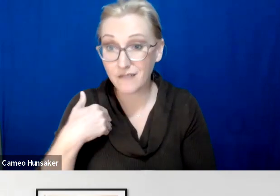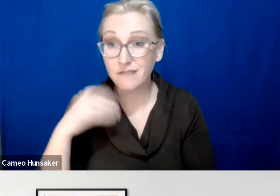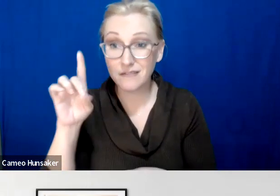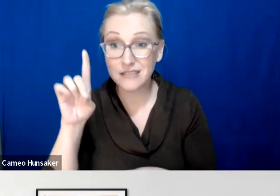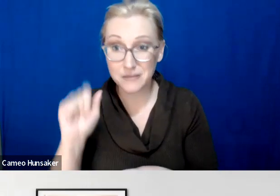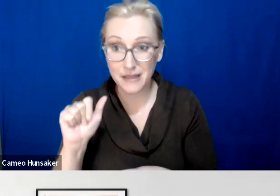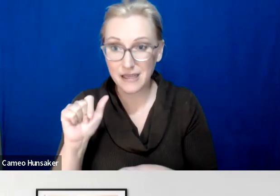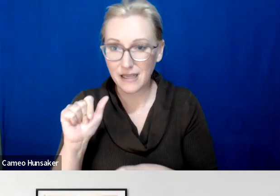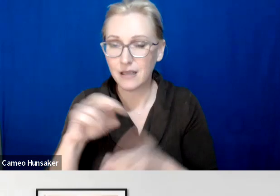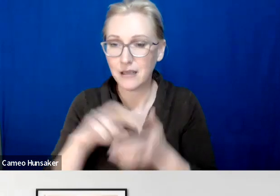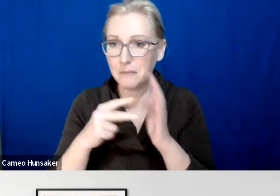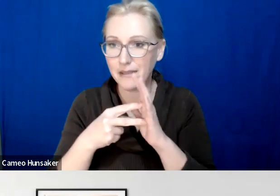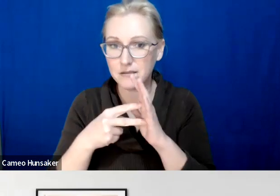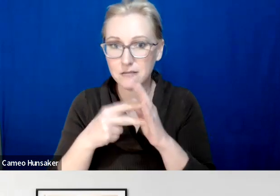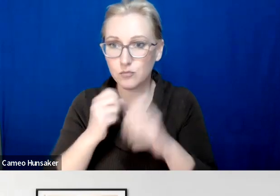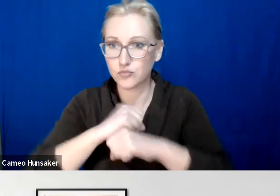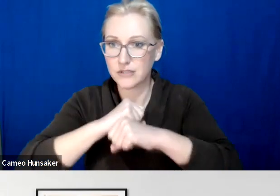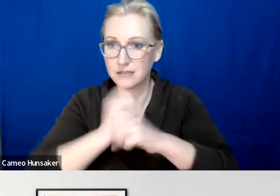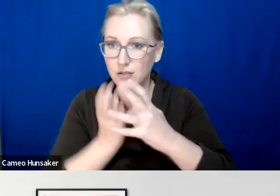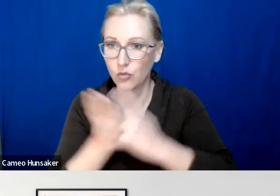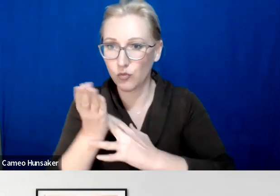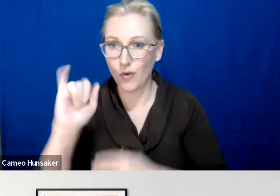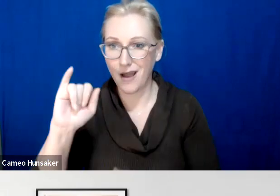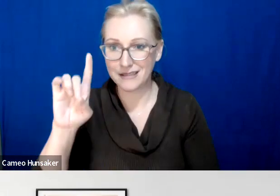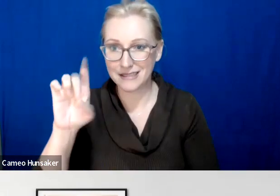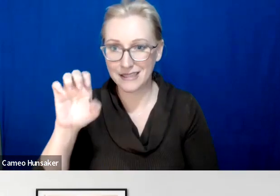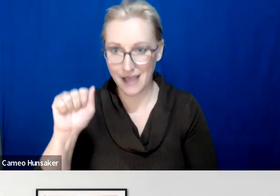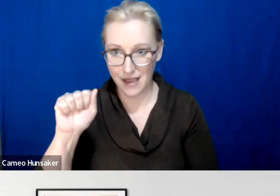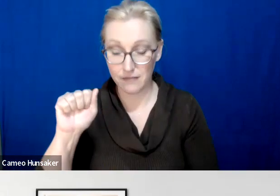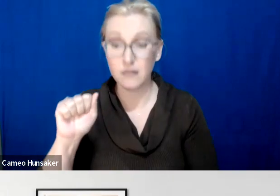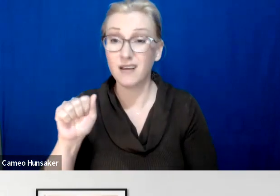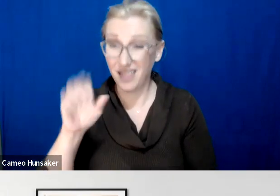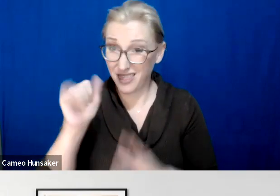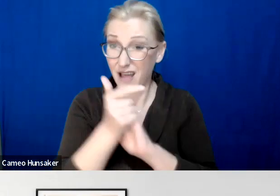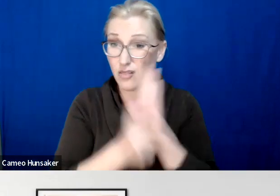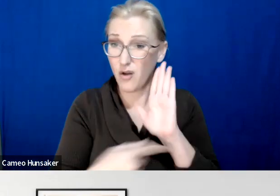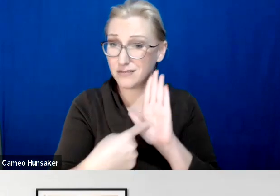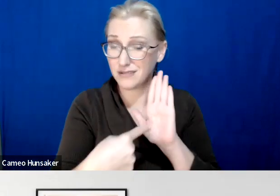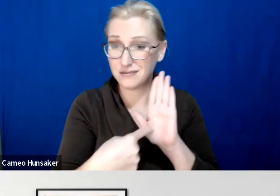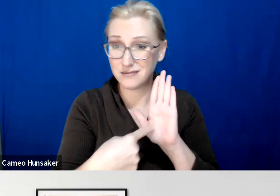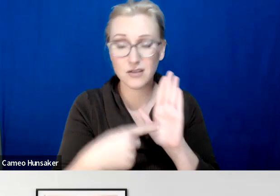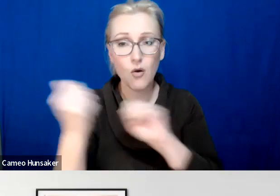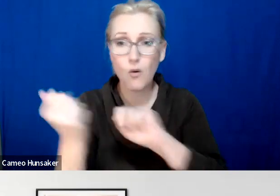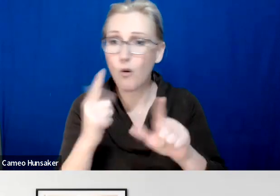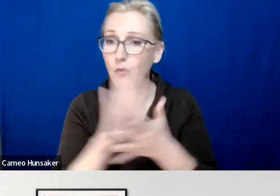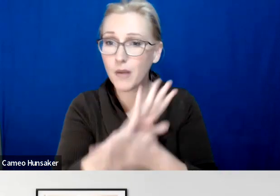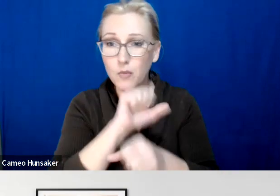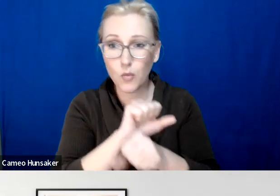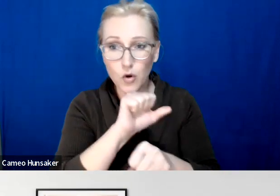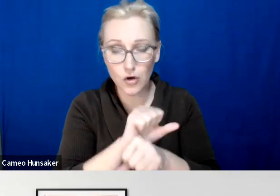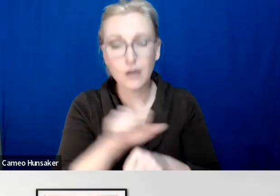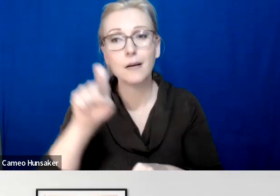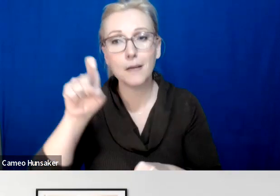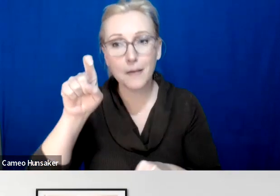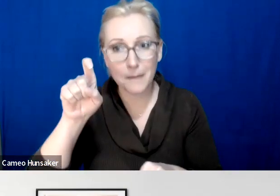specifies a few different things that need to be provided to parents in their native language. I wish it included more